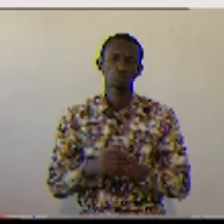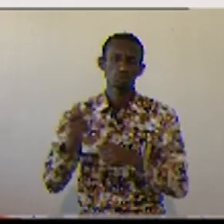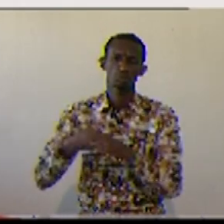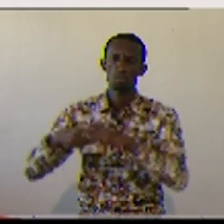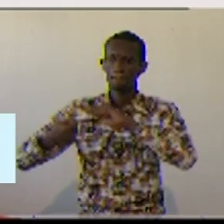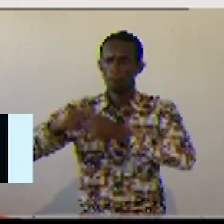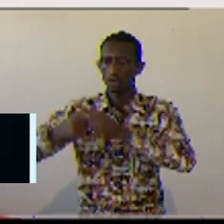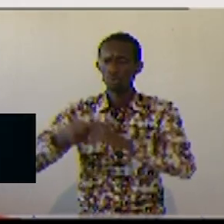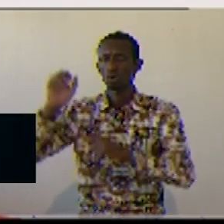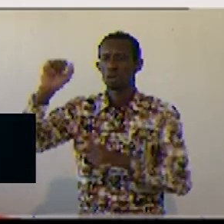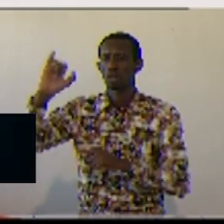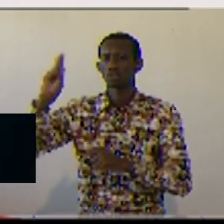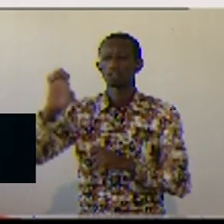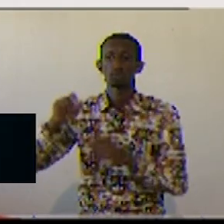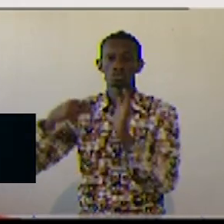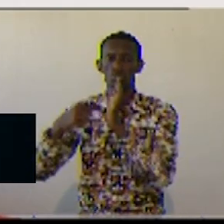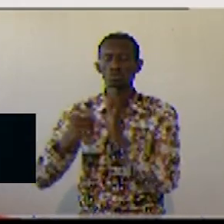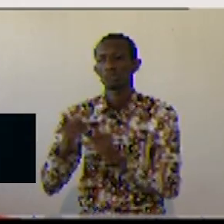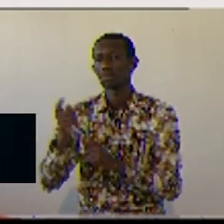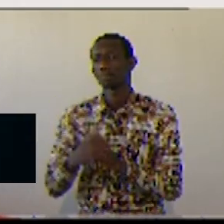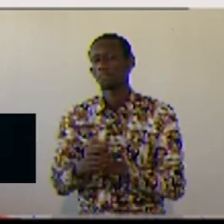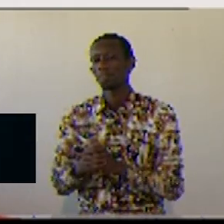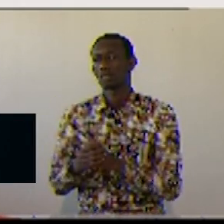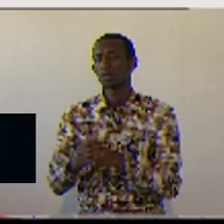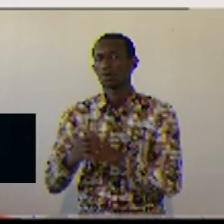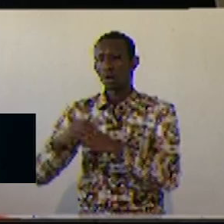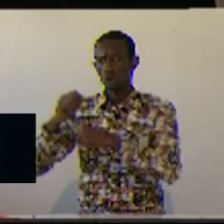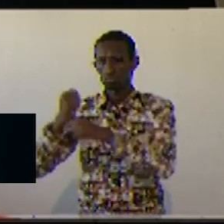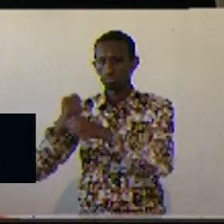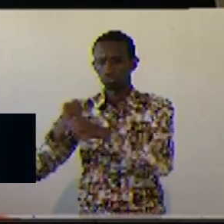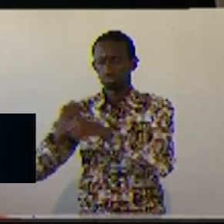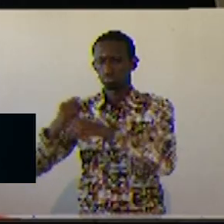a salt and water. We produce a salt and water.